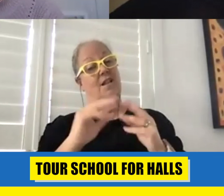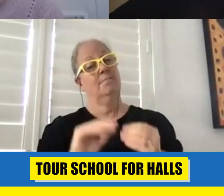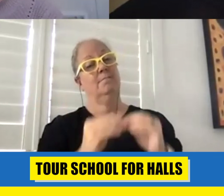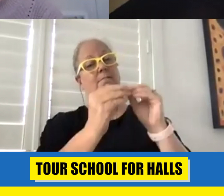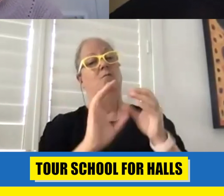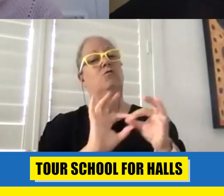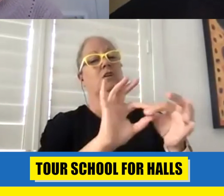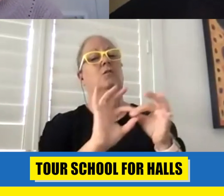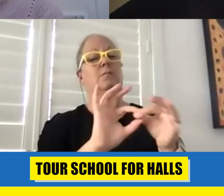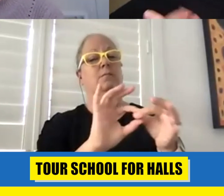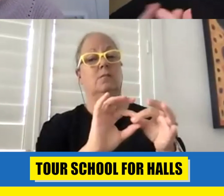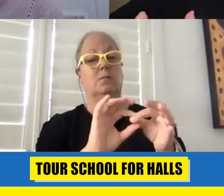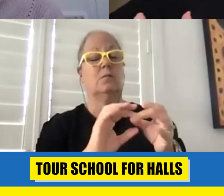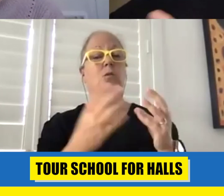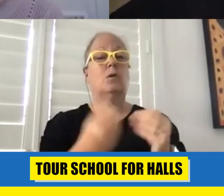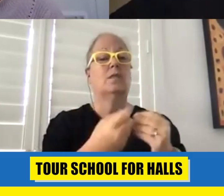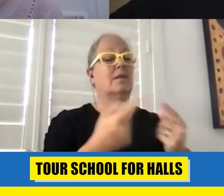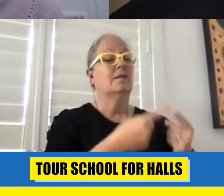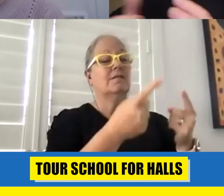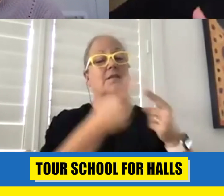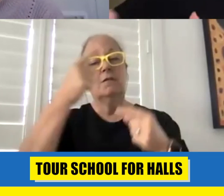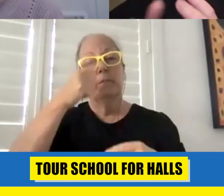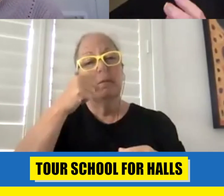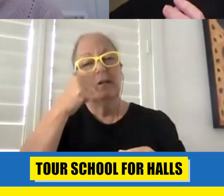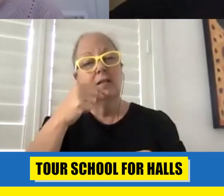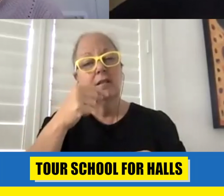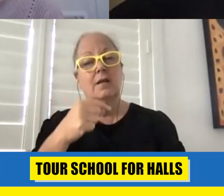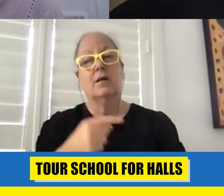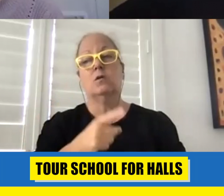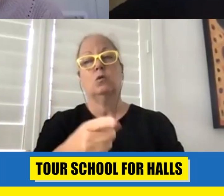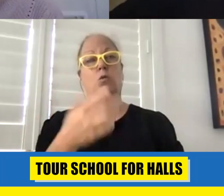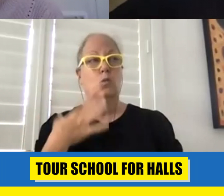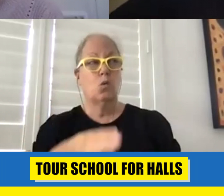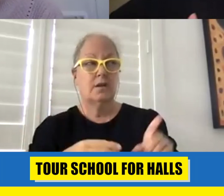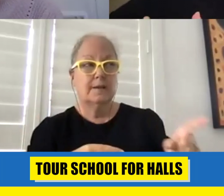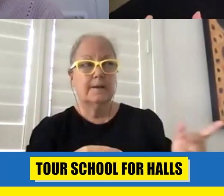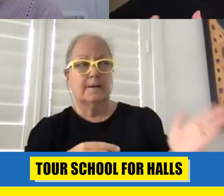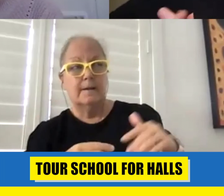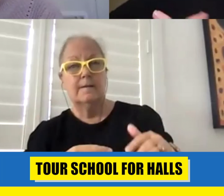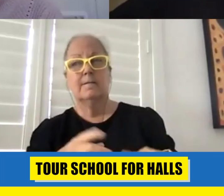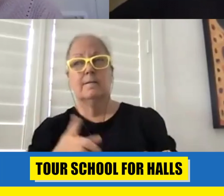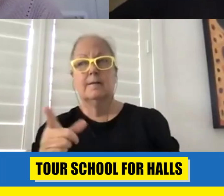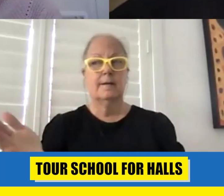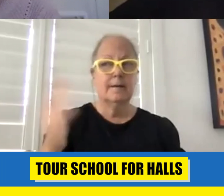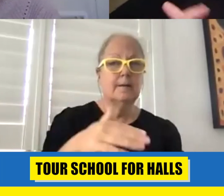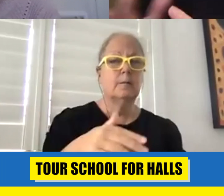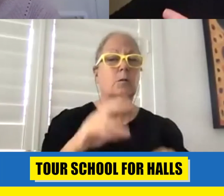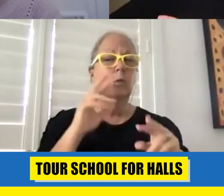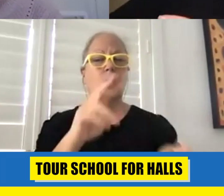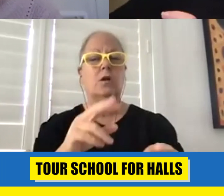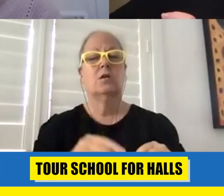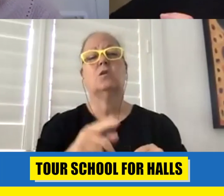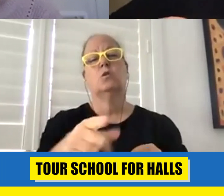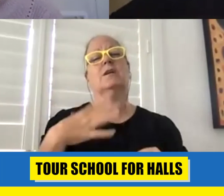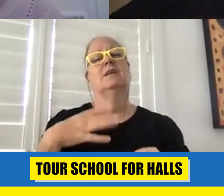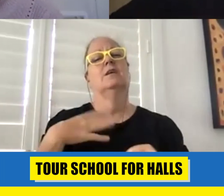with the types of people in your community that you would like to see attending is really important. So, you know, talking